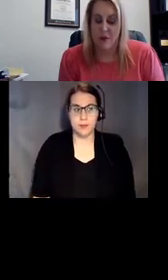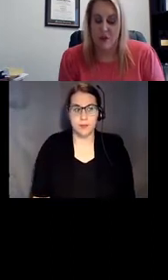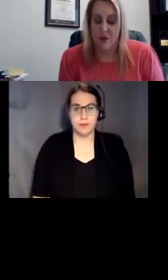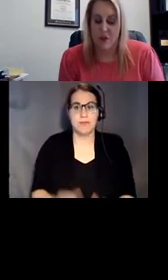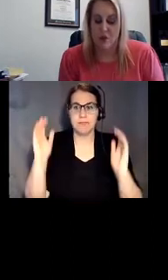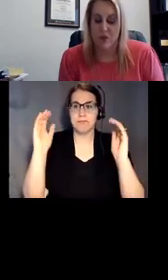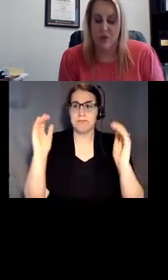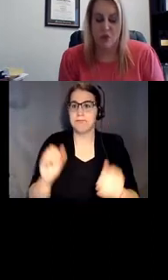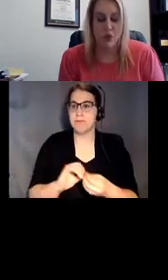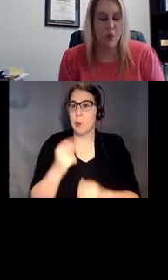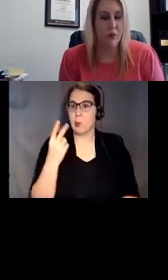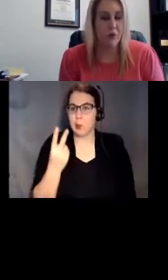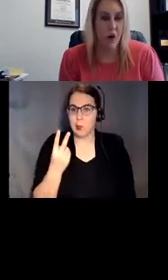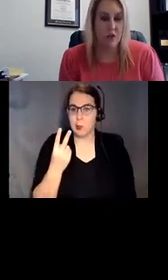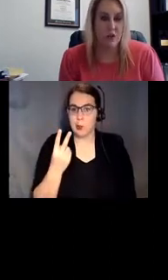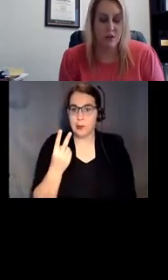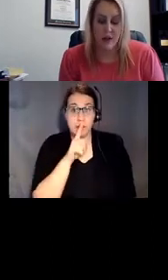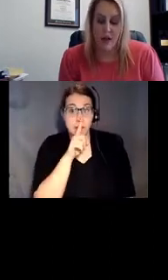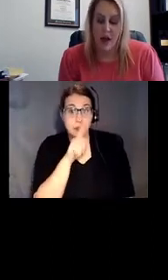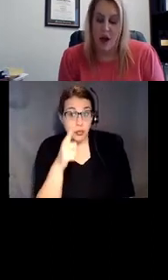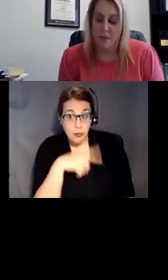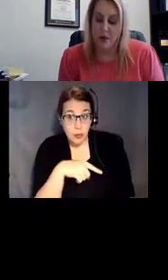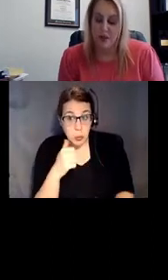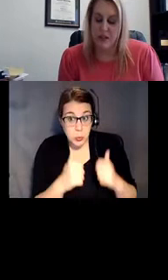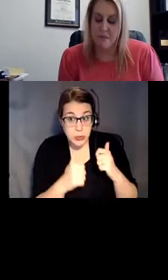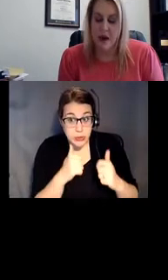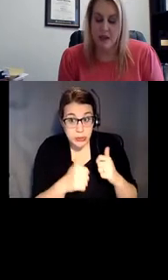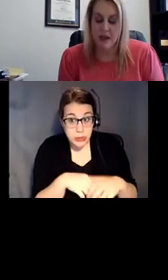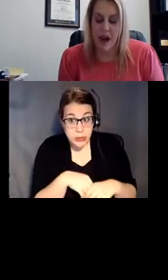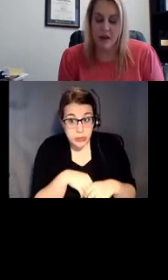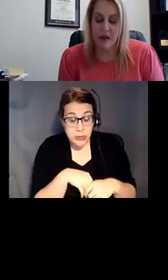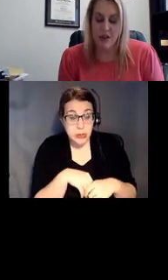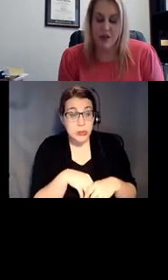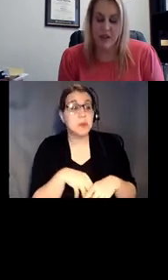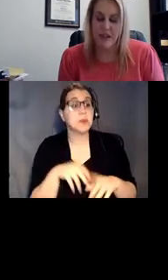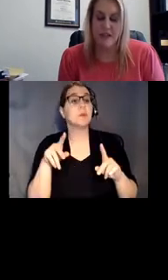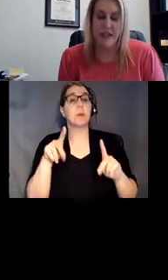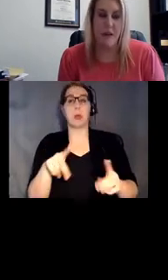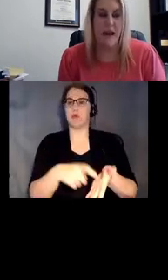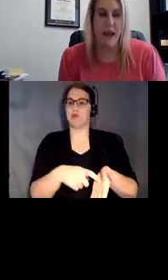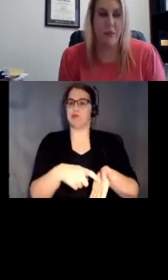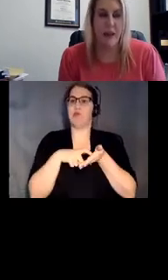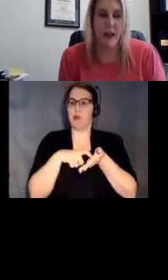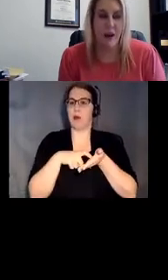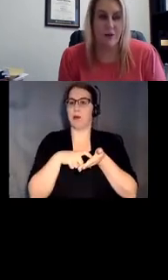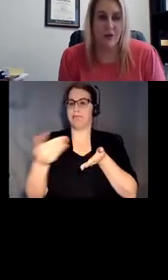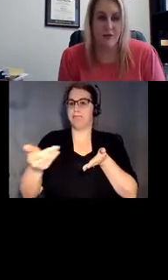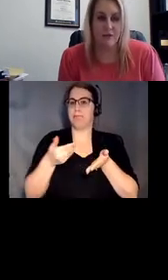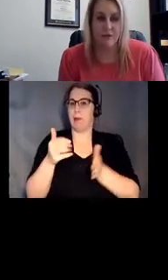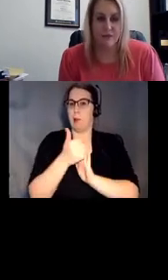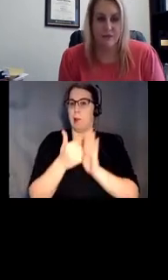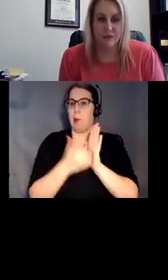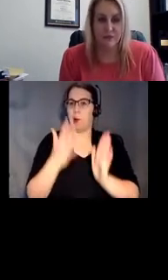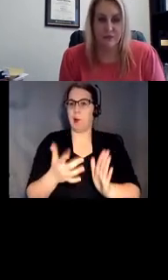Question number 2, true or false? A person must hire an attorney to set up an ABLE